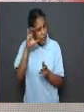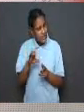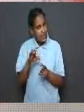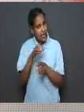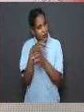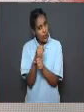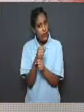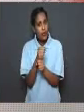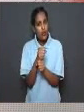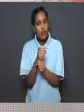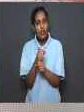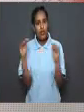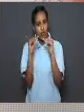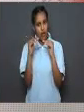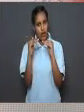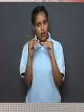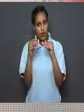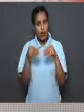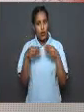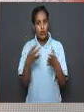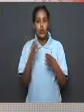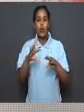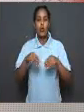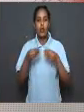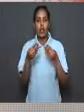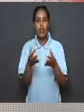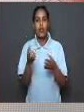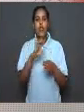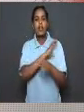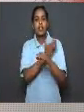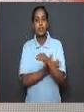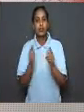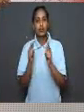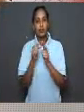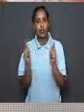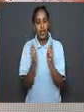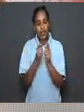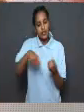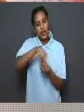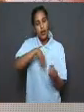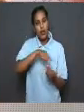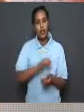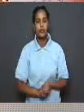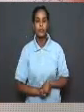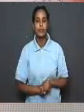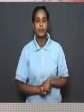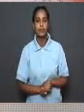accompany an equivalent loss or gain of energy to its surroundings.